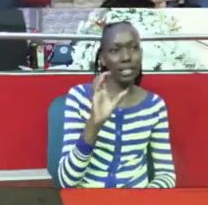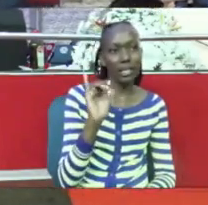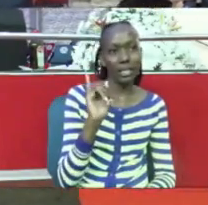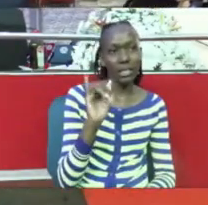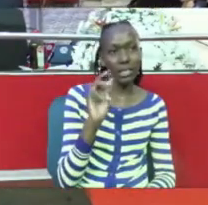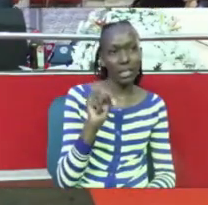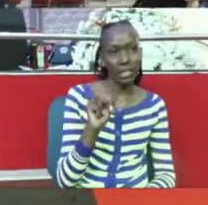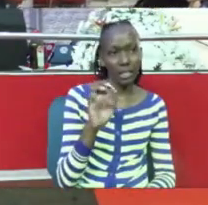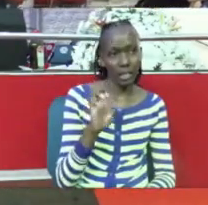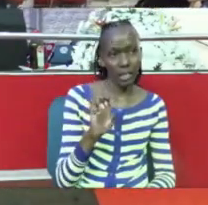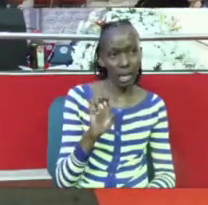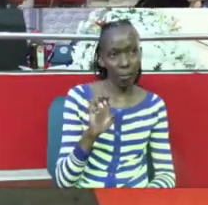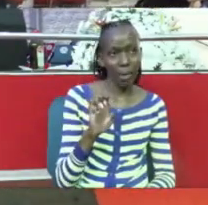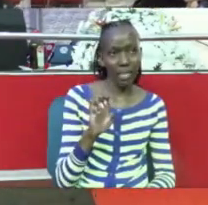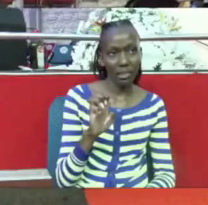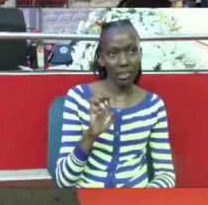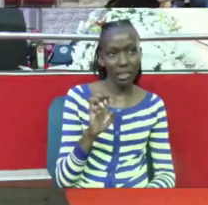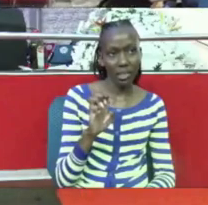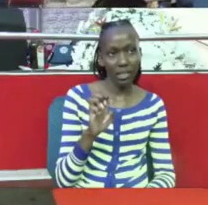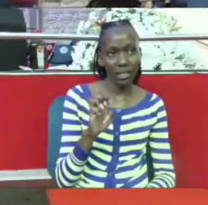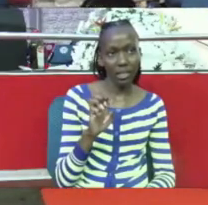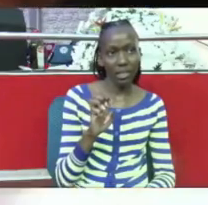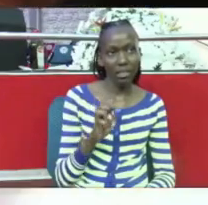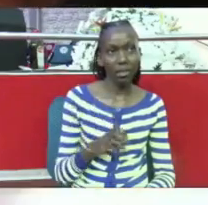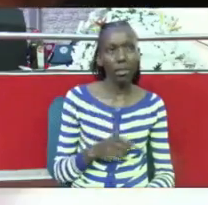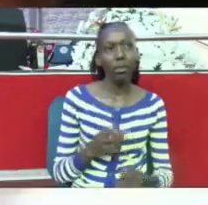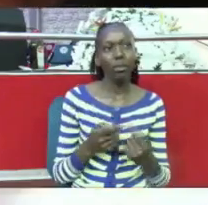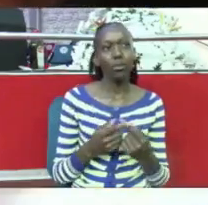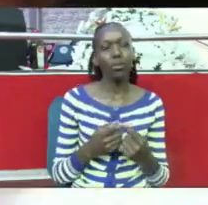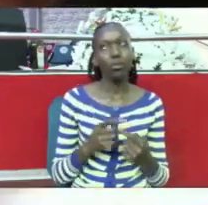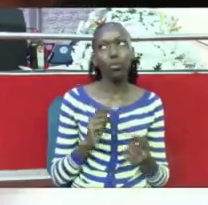of after deworming. Praise